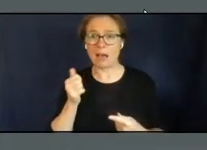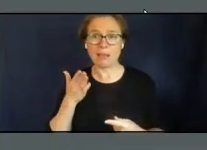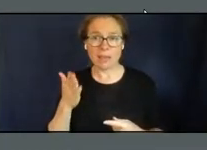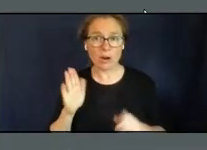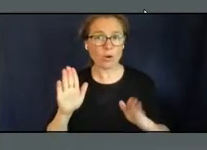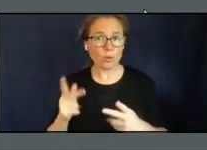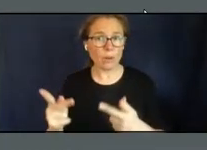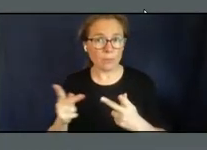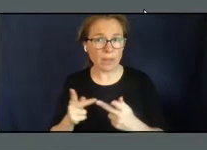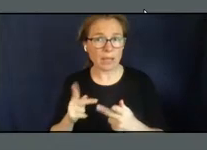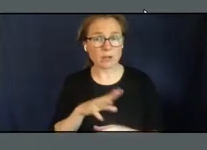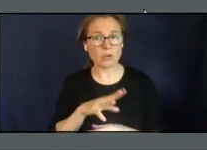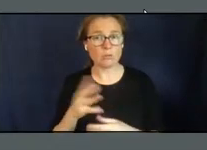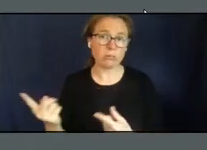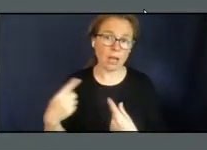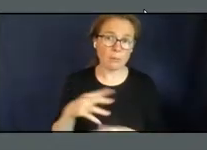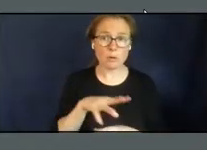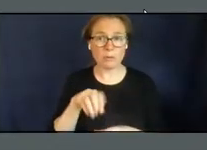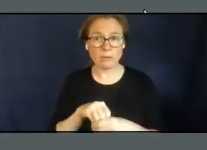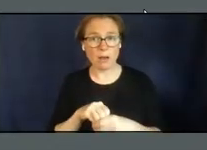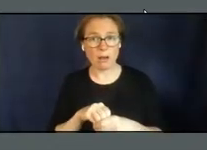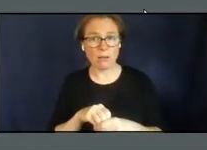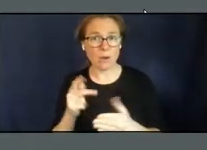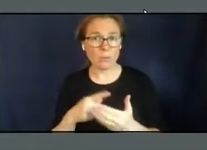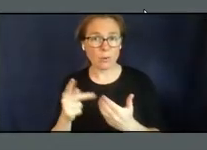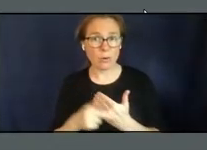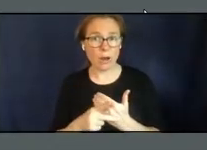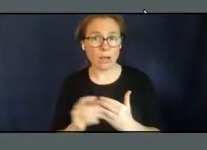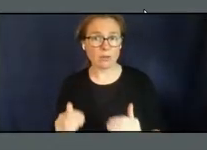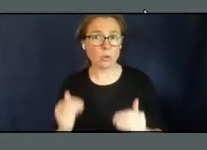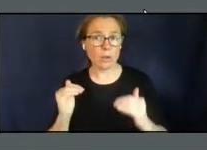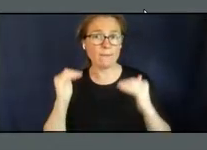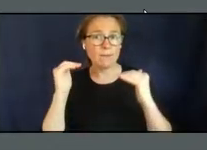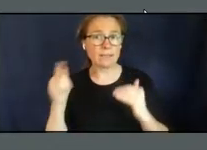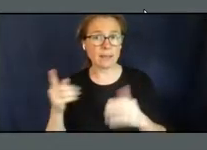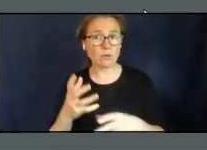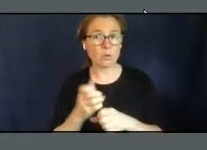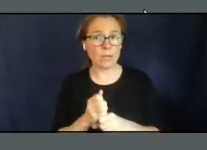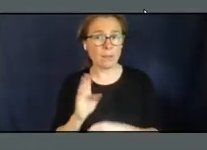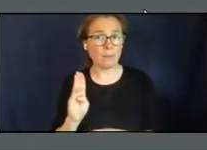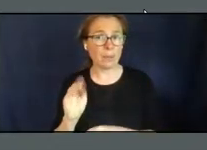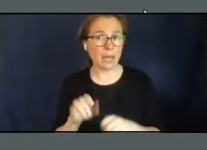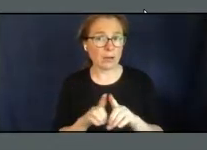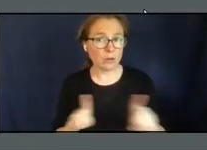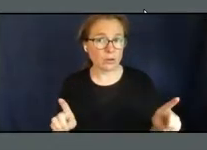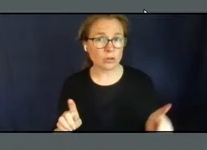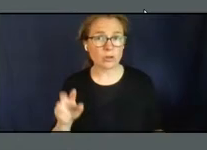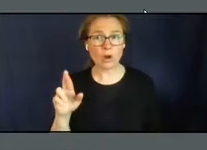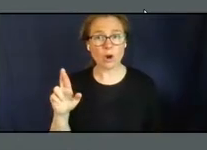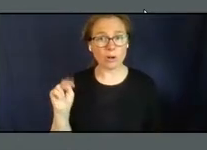would really, advance them to a bachelor's and, at a registered nurse position.